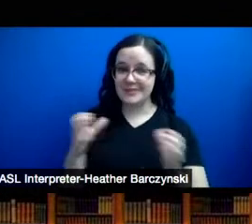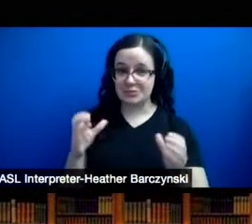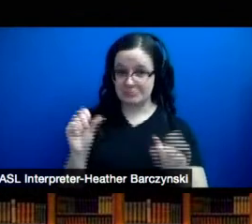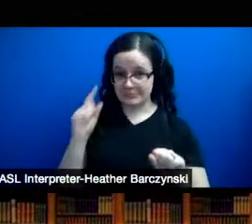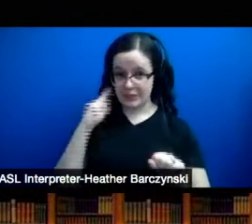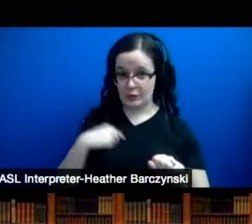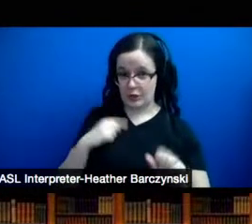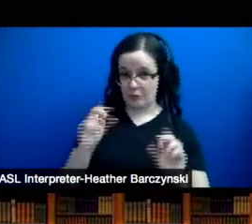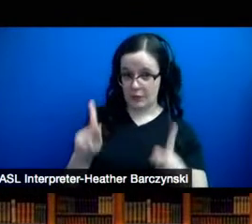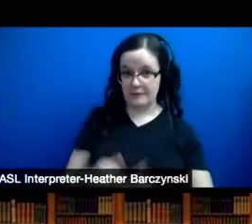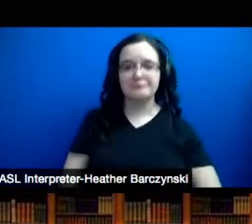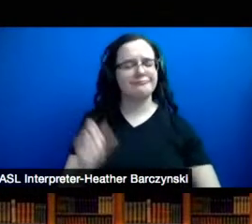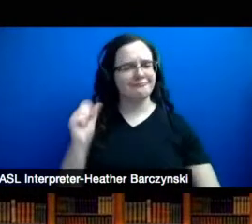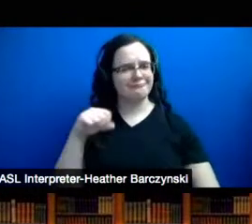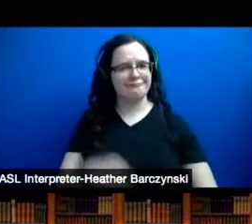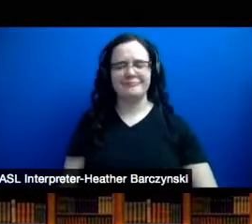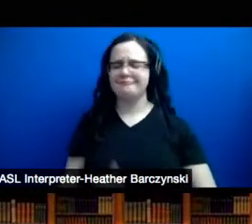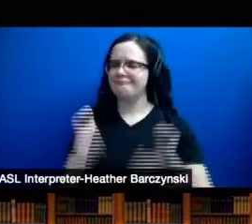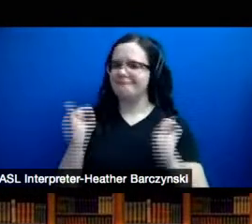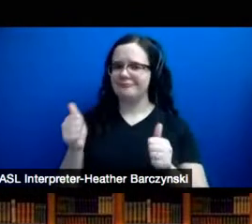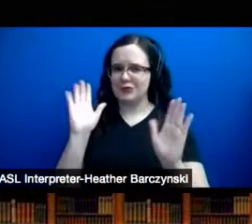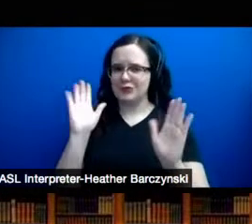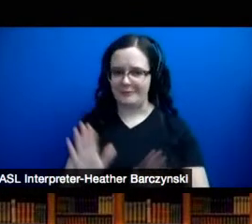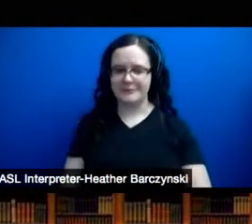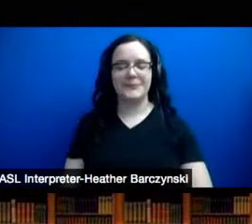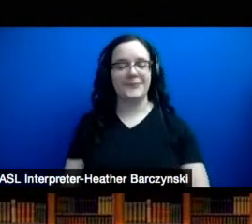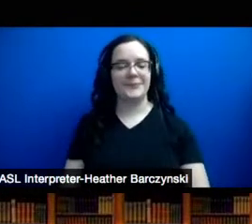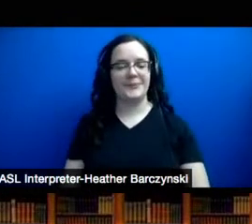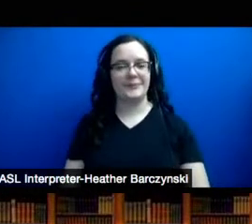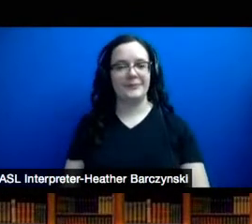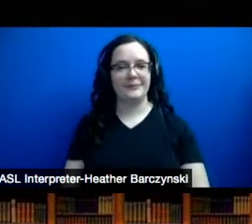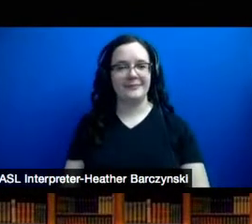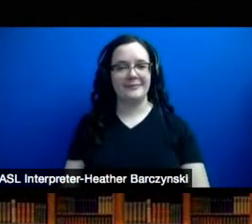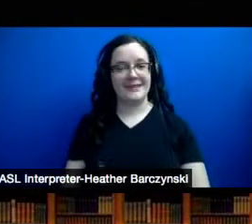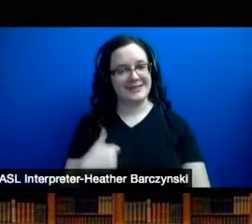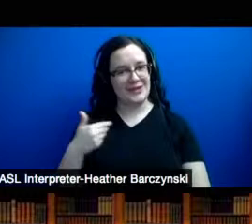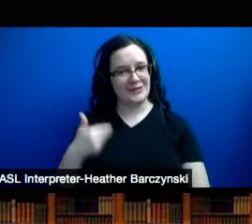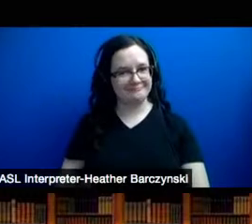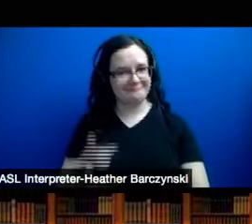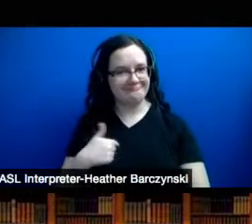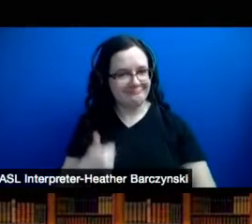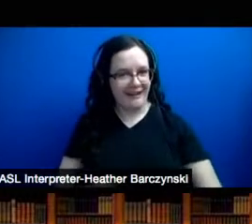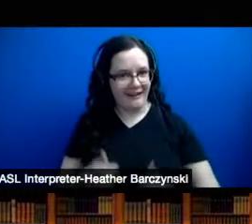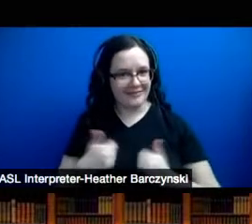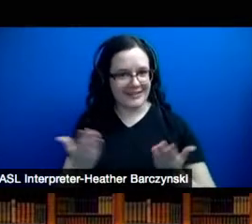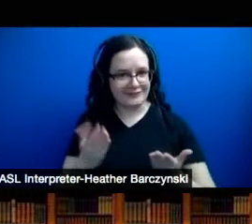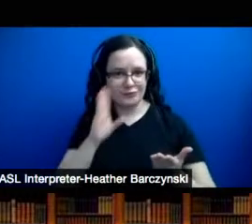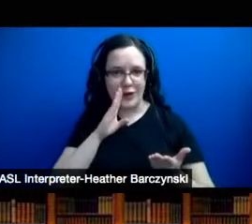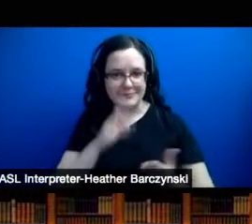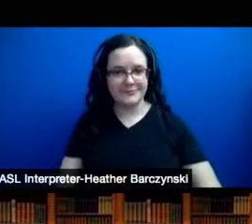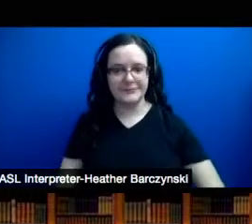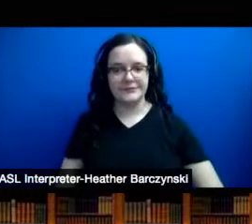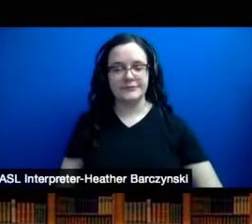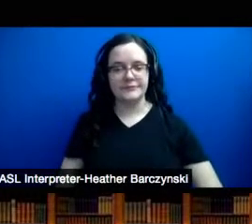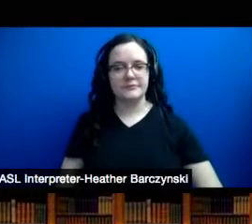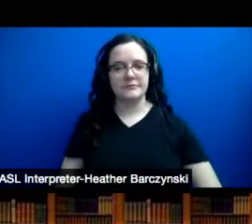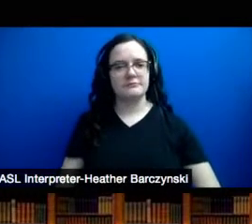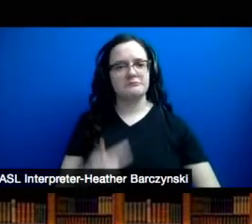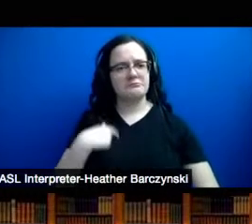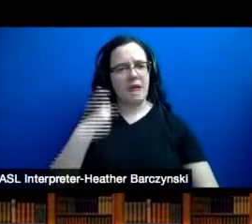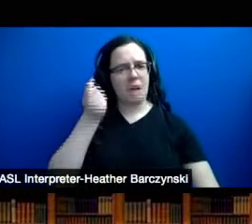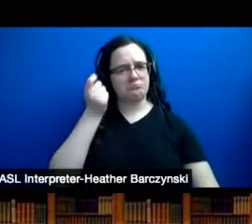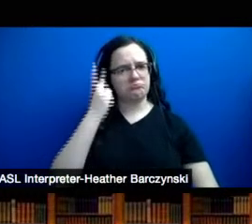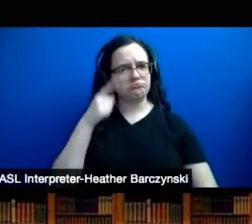right? Yes. Okay, great. I'm a Brighton resident here, and I understand this